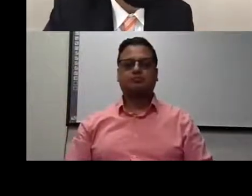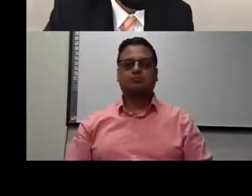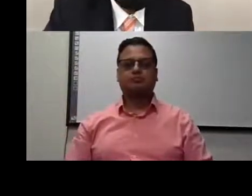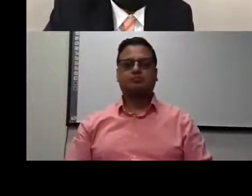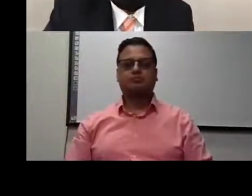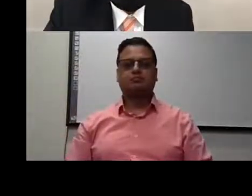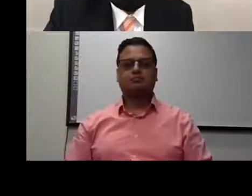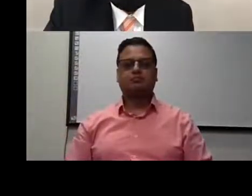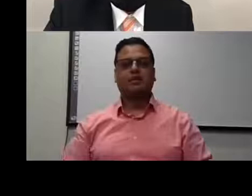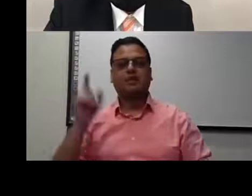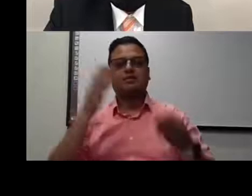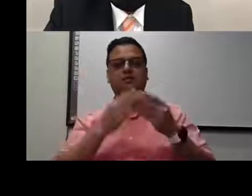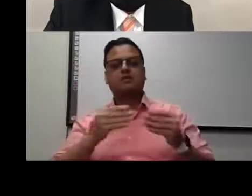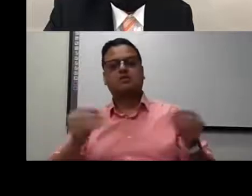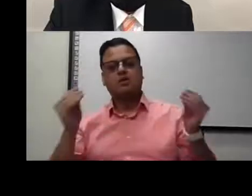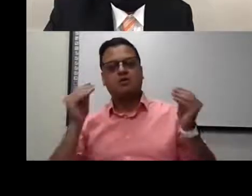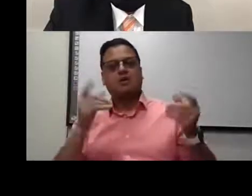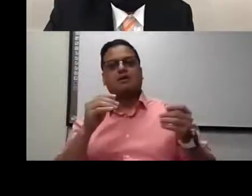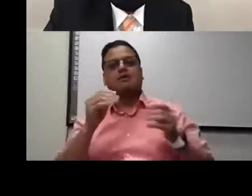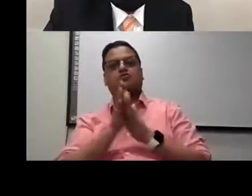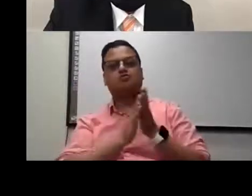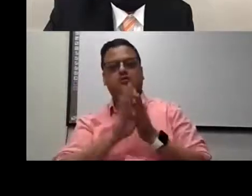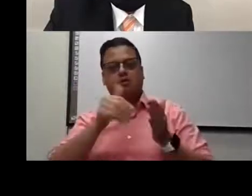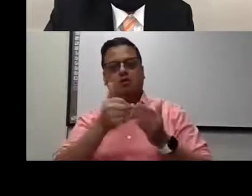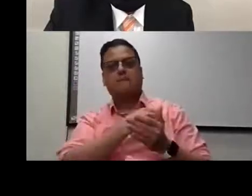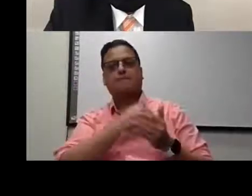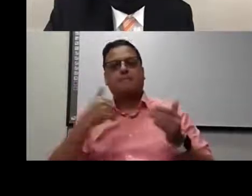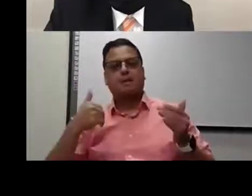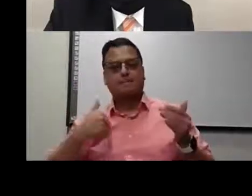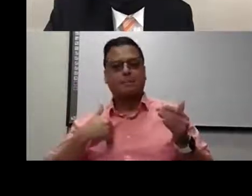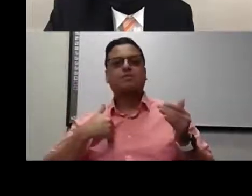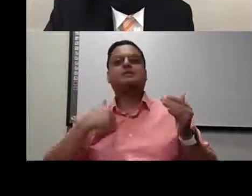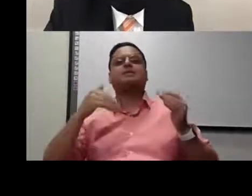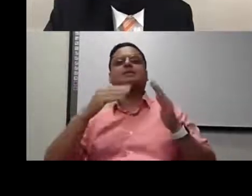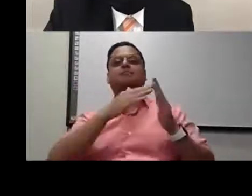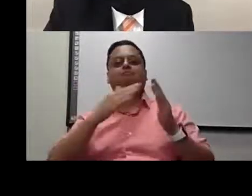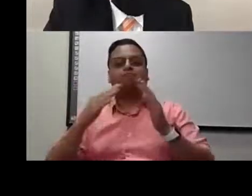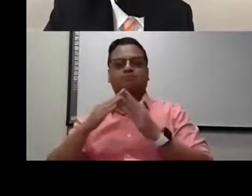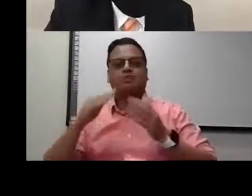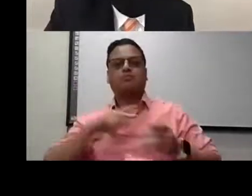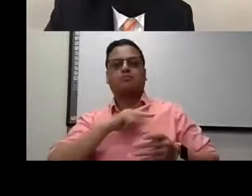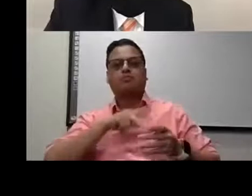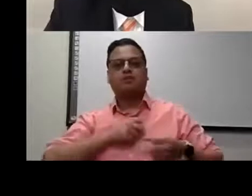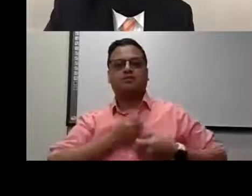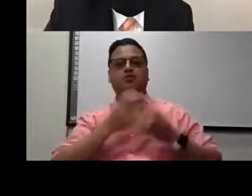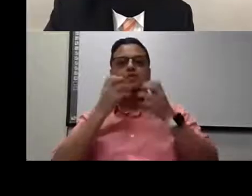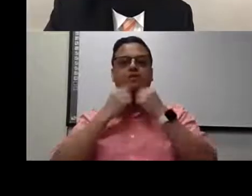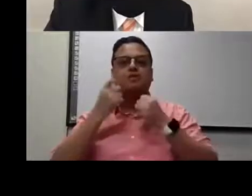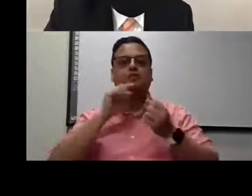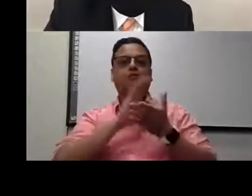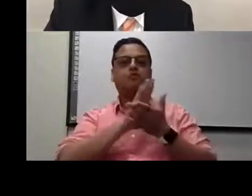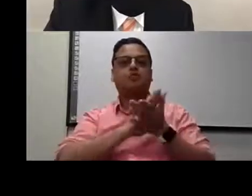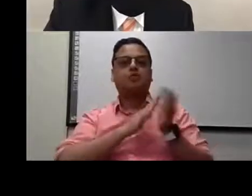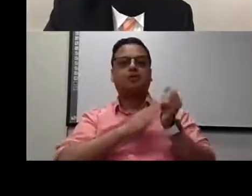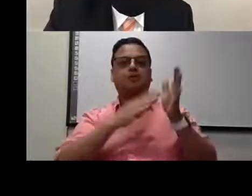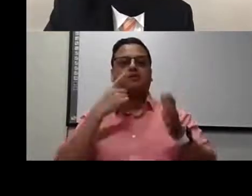therefore, be it resolved that the Board of Trustees strongly encourages all members of the district community to join us in personally expressing appreciation to our school leaders for